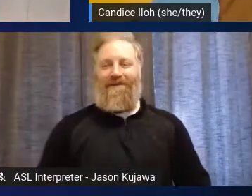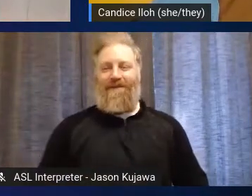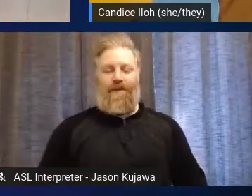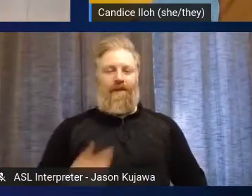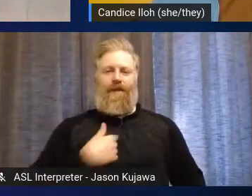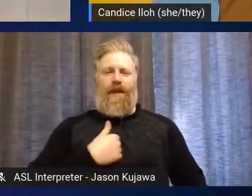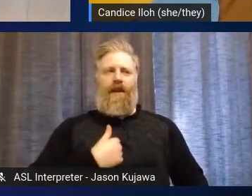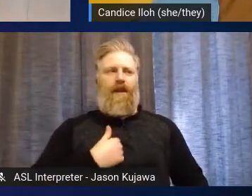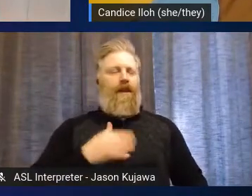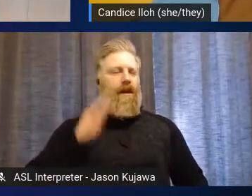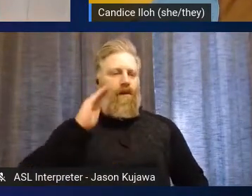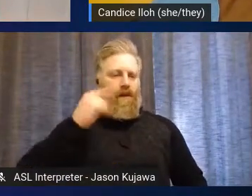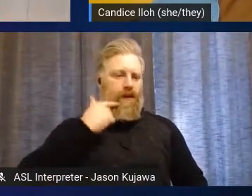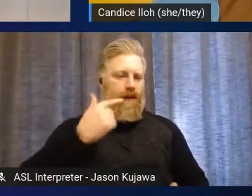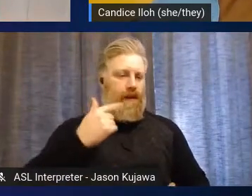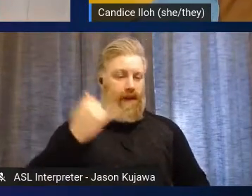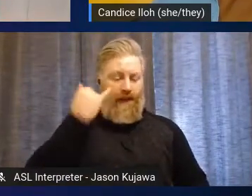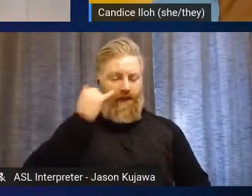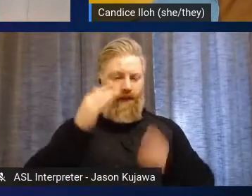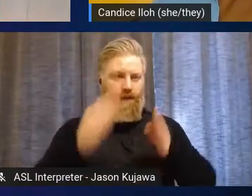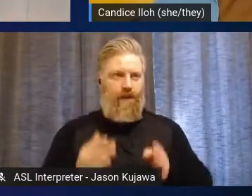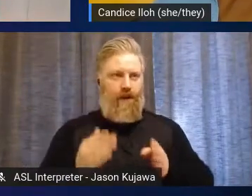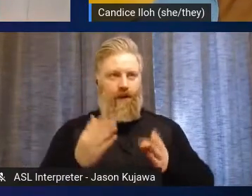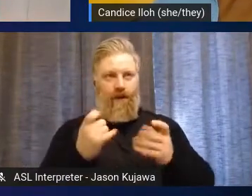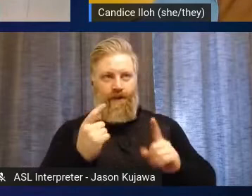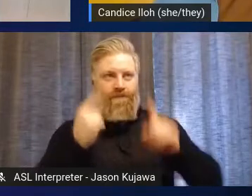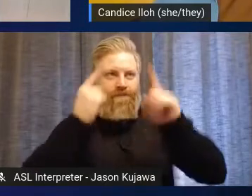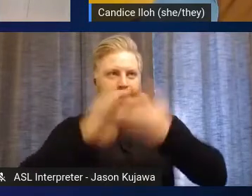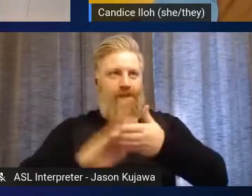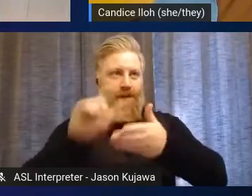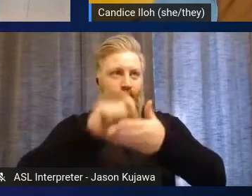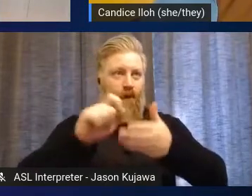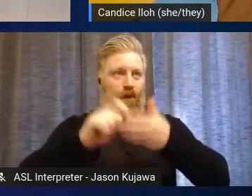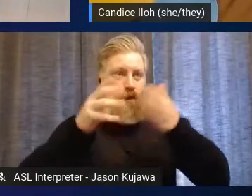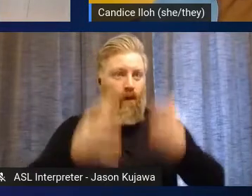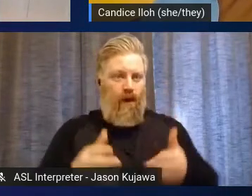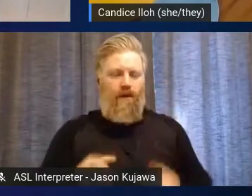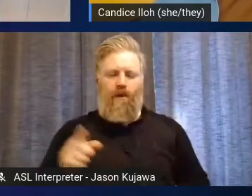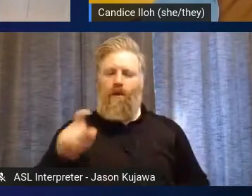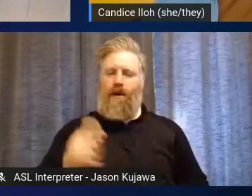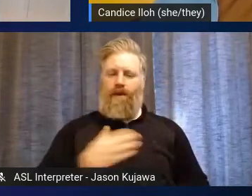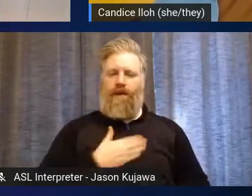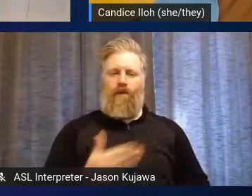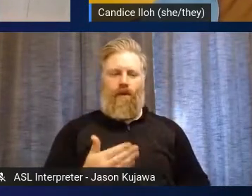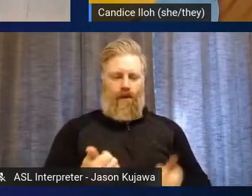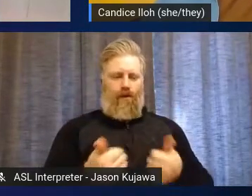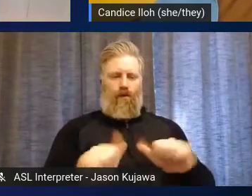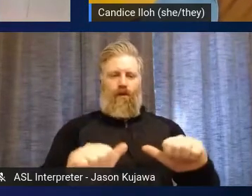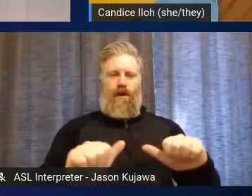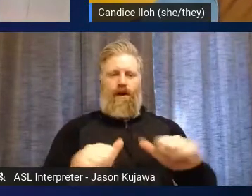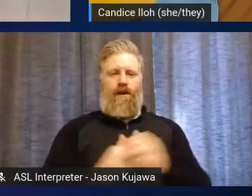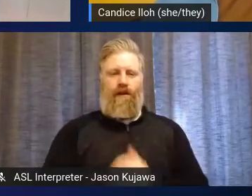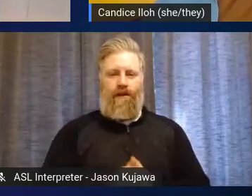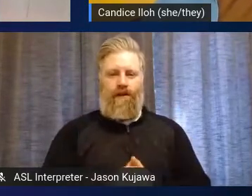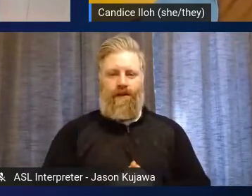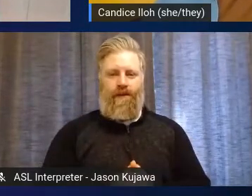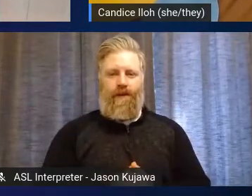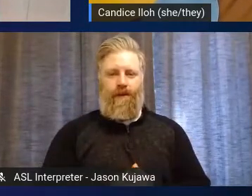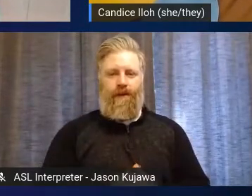I always would just say, like, an aspiring author has to be willing to try. Like, you have to be willing